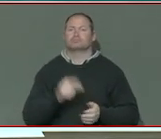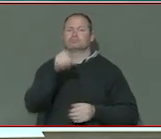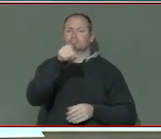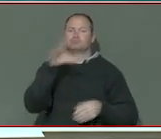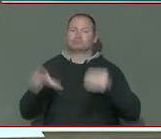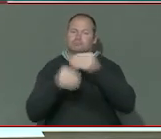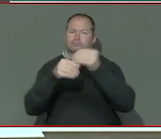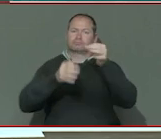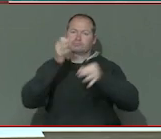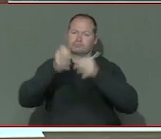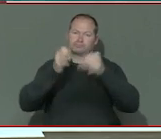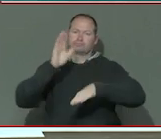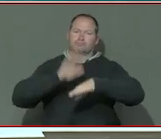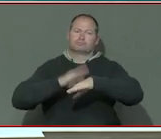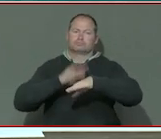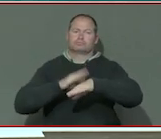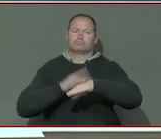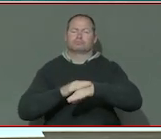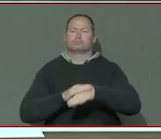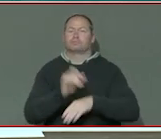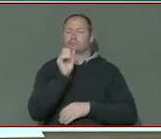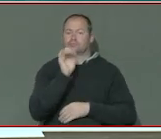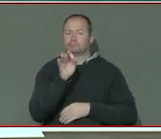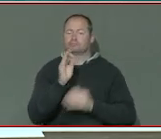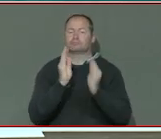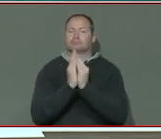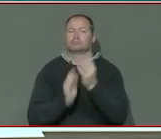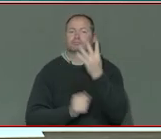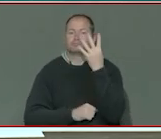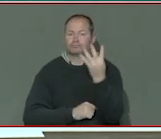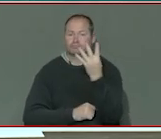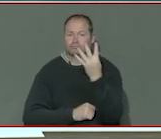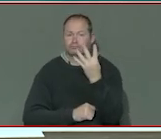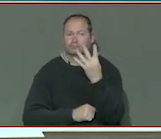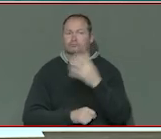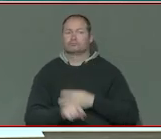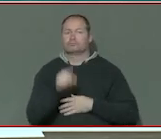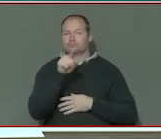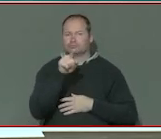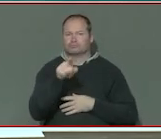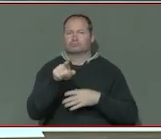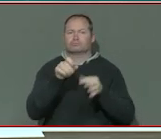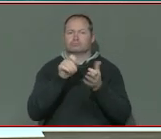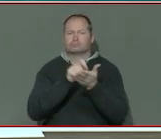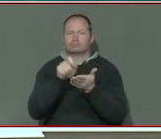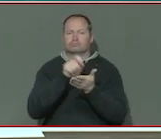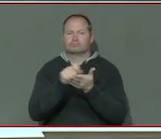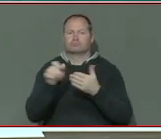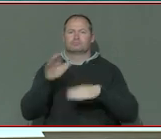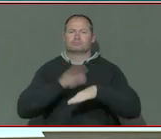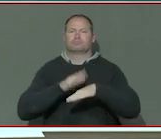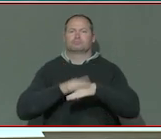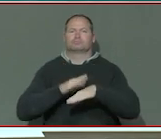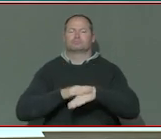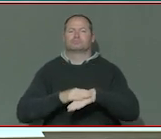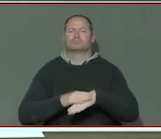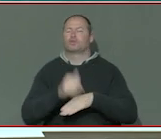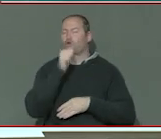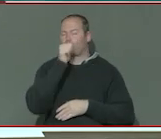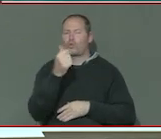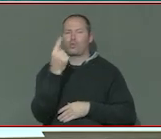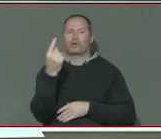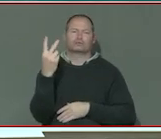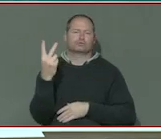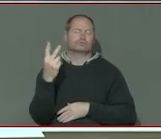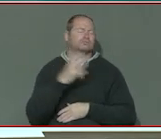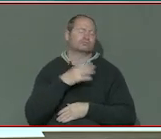when they say 2 and it counts 4 marks. Normally you must write a little bit more, not just 1 or 2 answers.